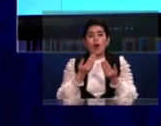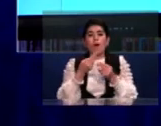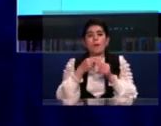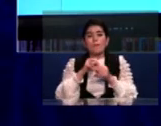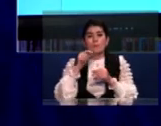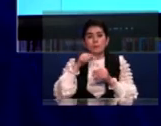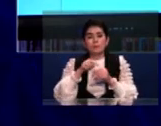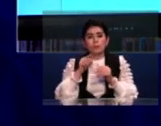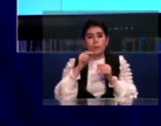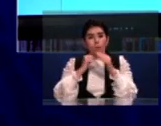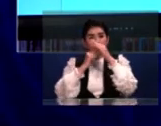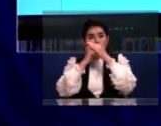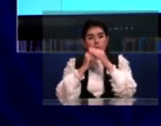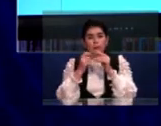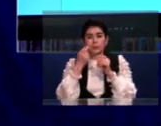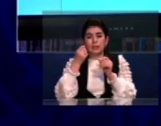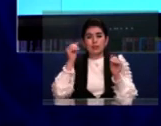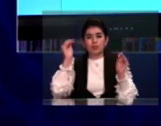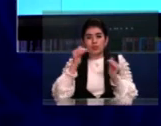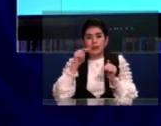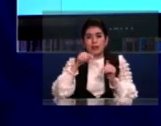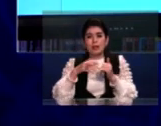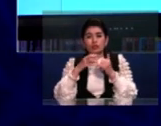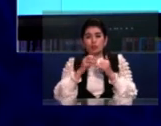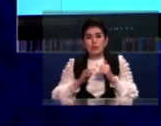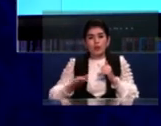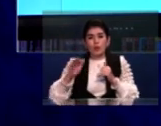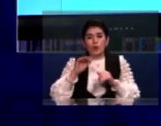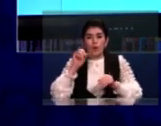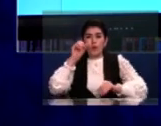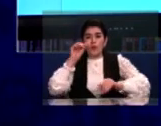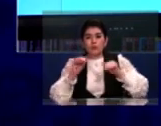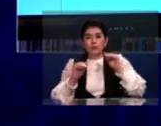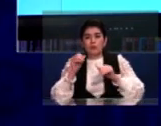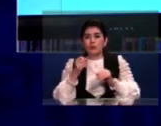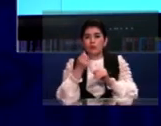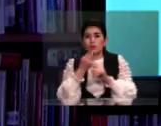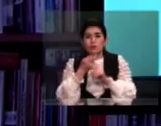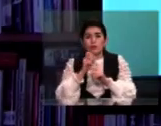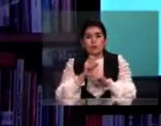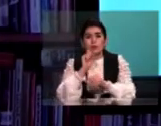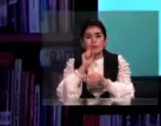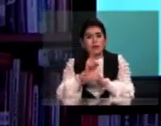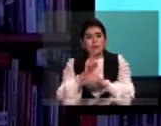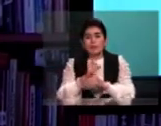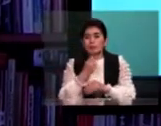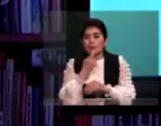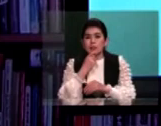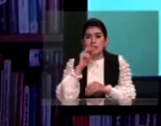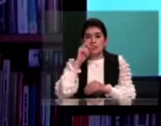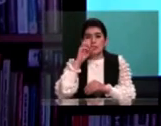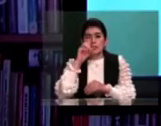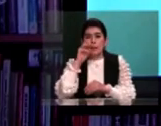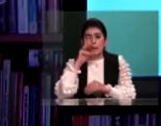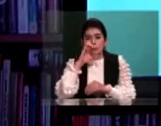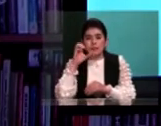nihoyatda kichkina. Shuning uchun uni yer sharoitida o'lchash juda qiyin masala hisoblanadi. James